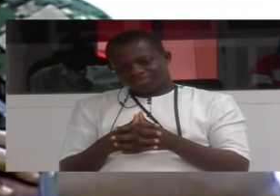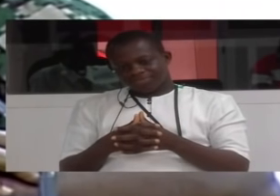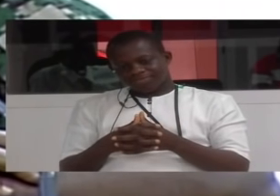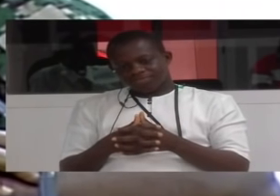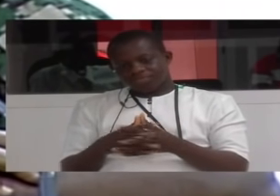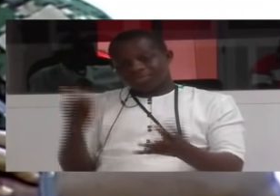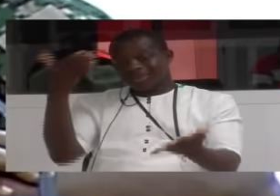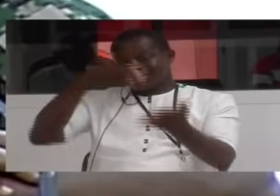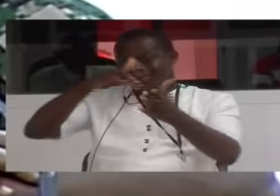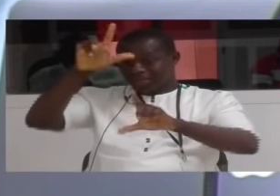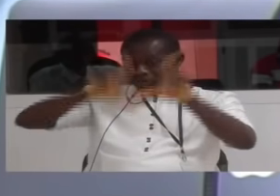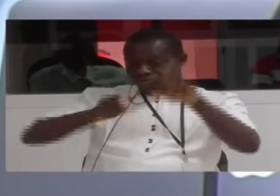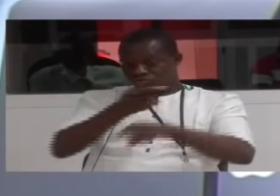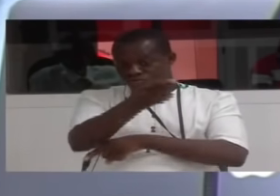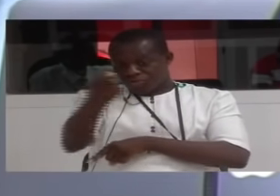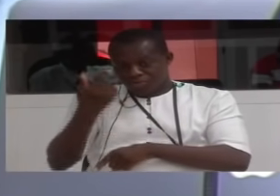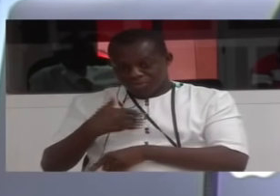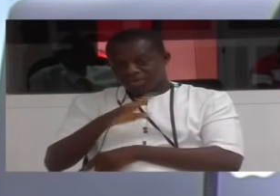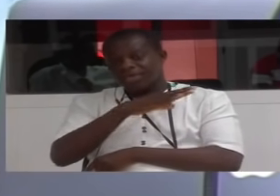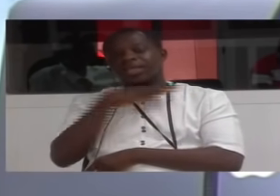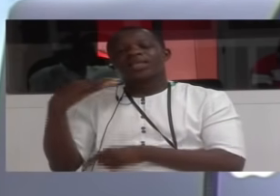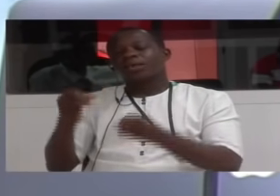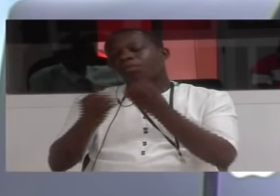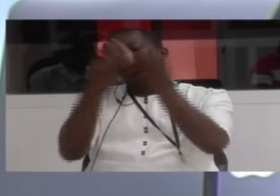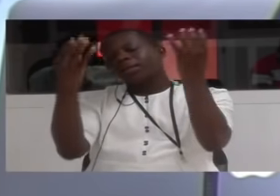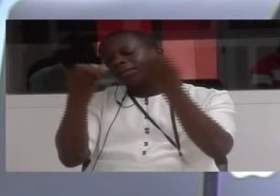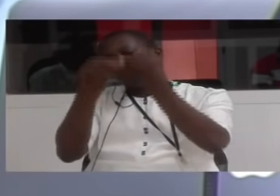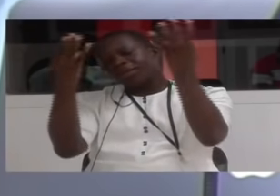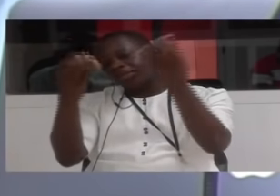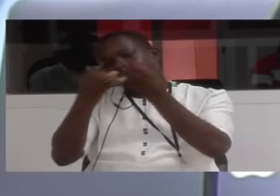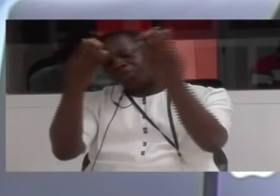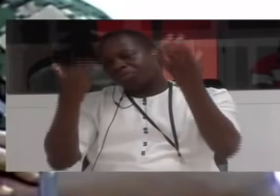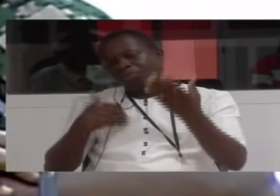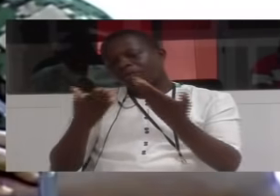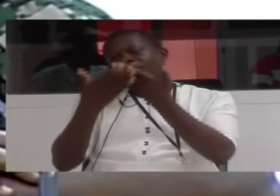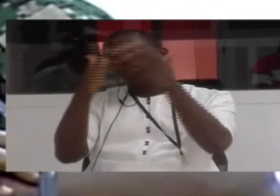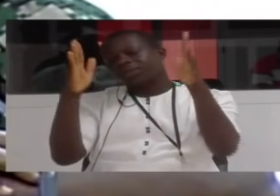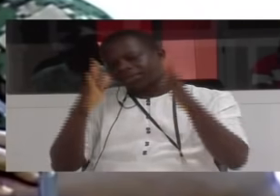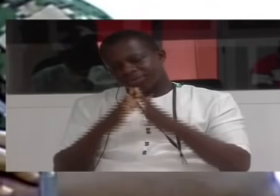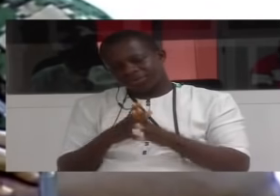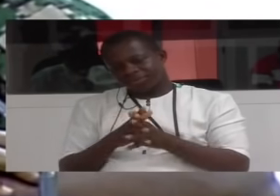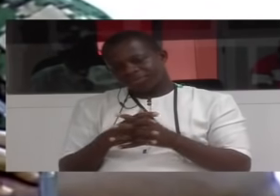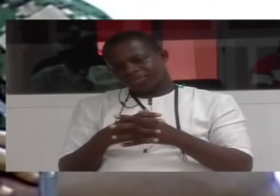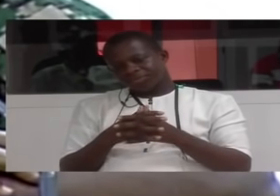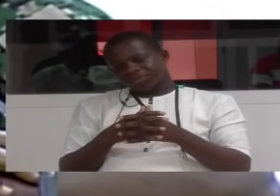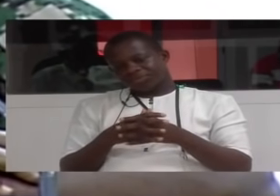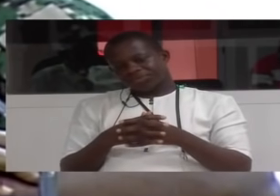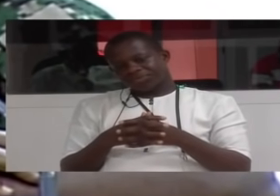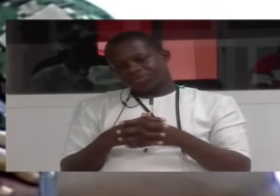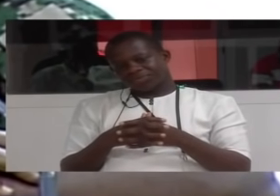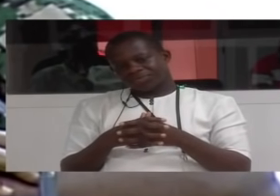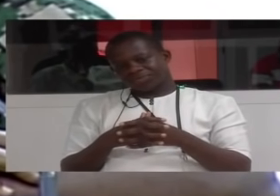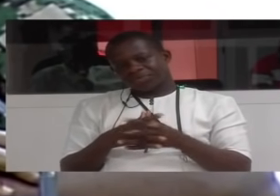At this stage, you people have killed many people already. Ci taxaway bobu fekkana rey ngeen nit ñu bari be